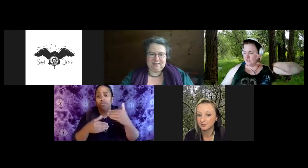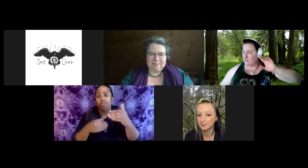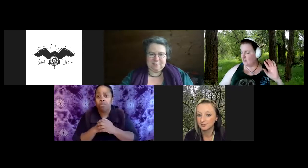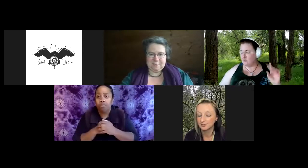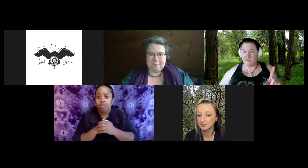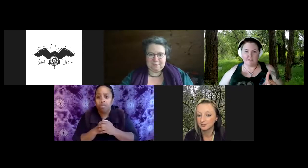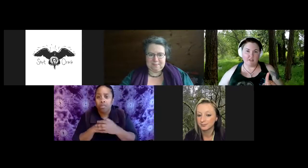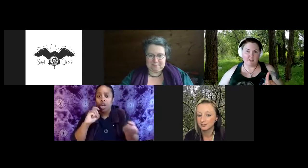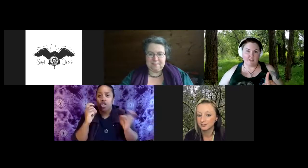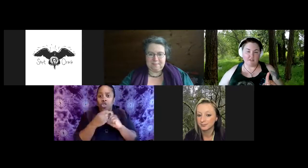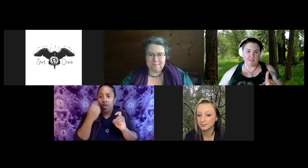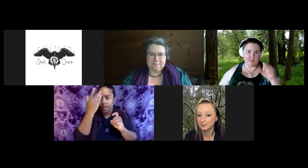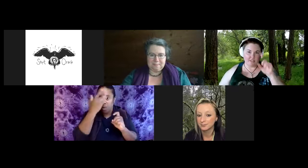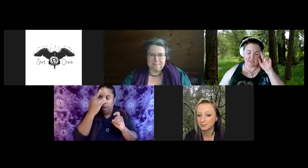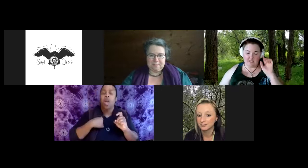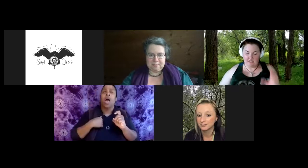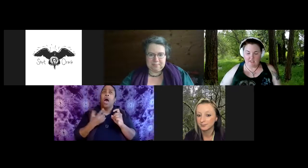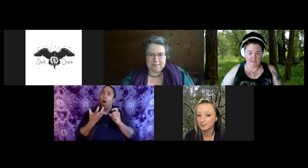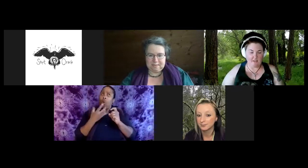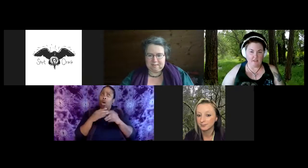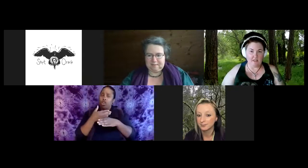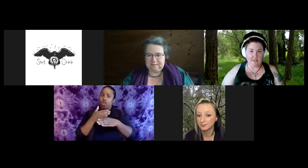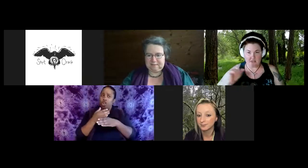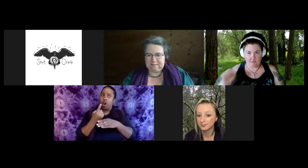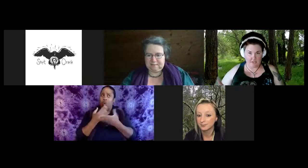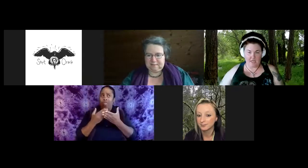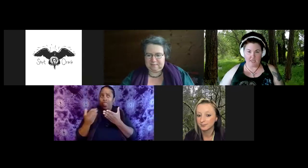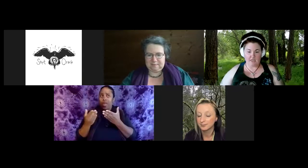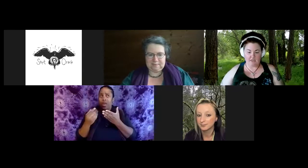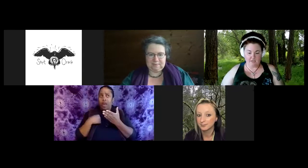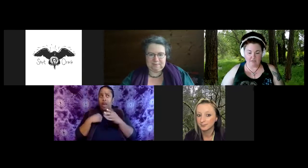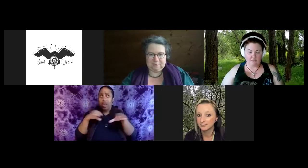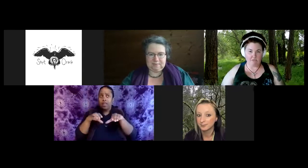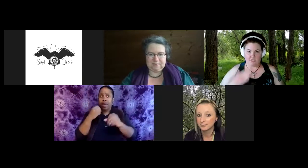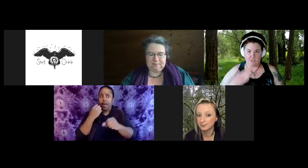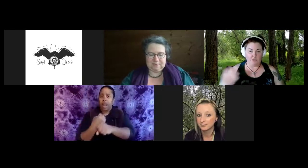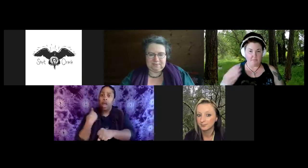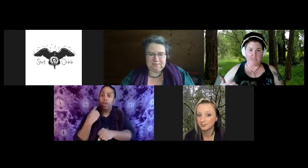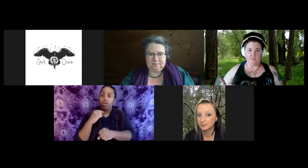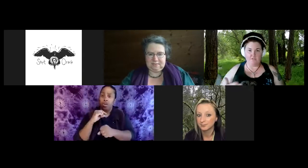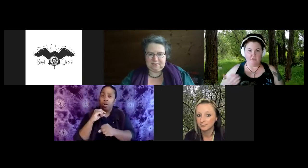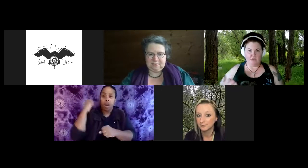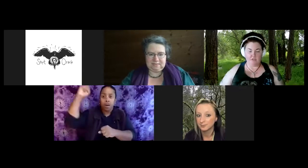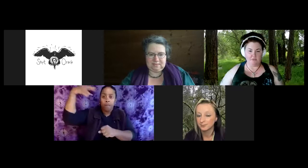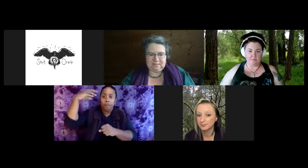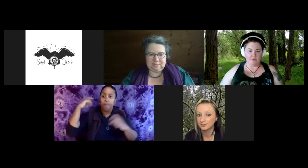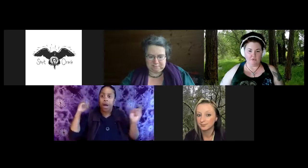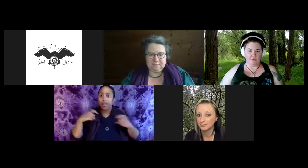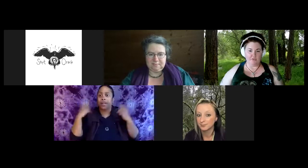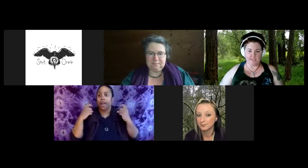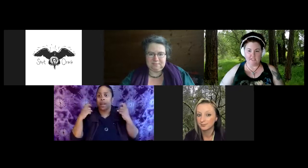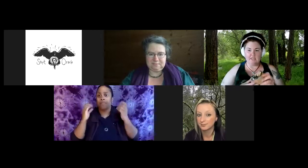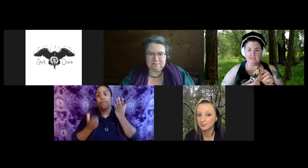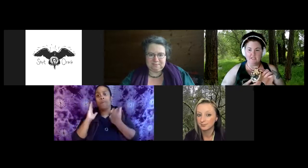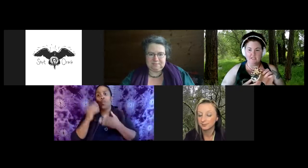Actually, I wanted to share one of the things I did last Beltane, just that it might give other